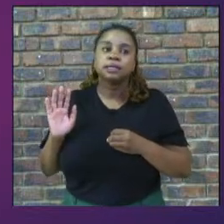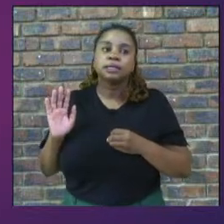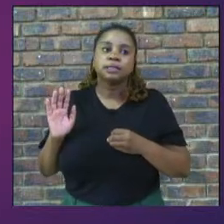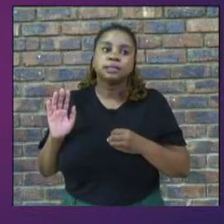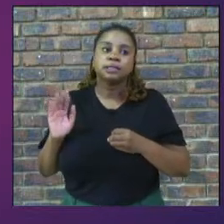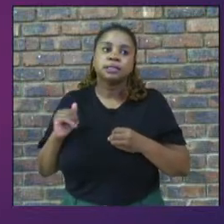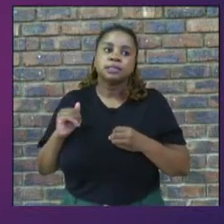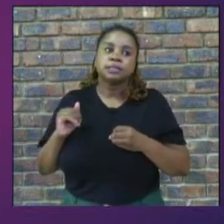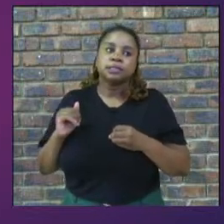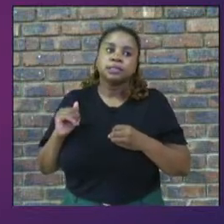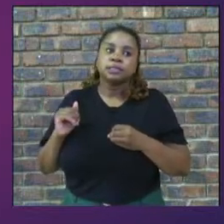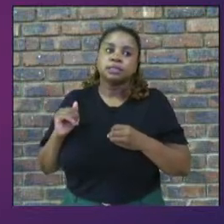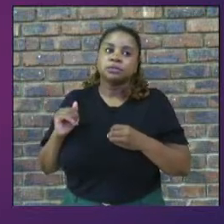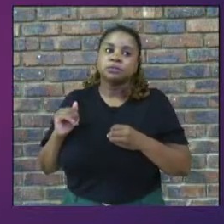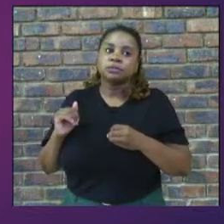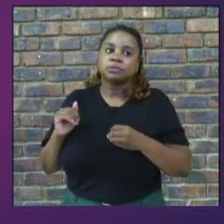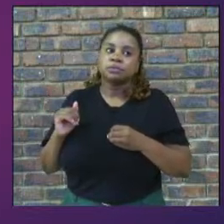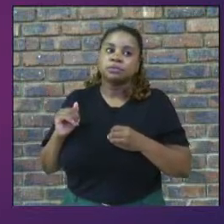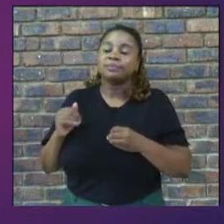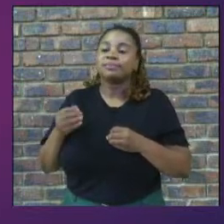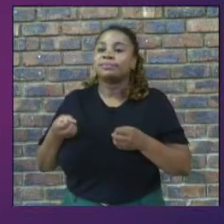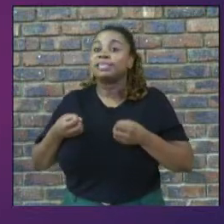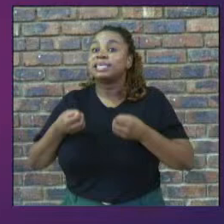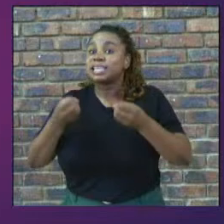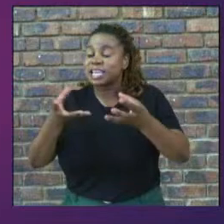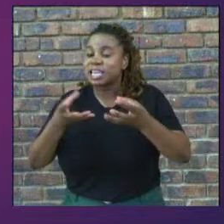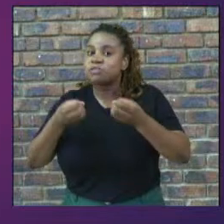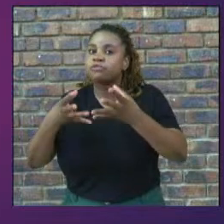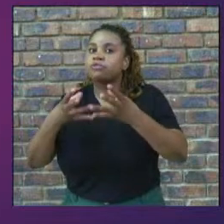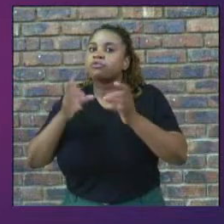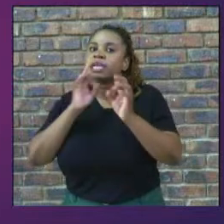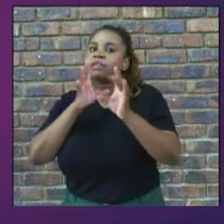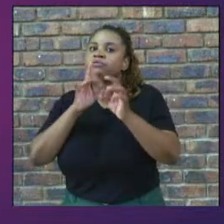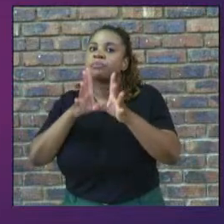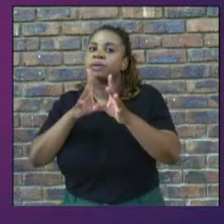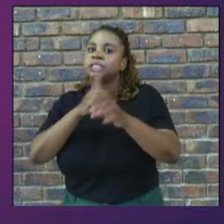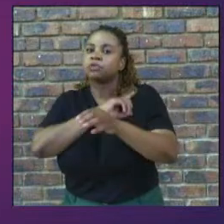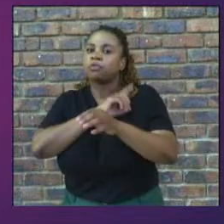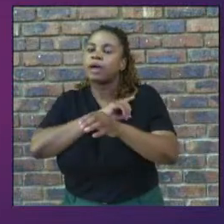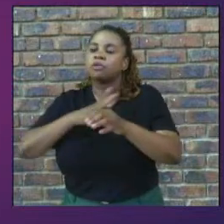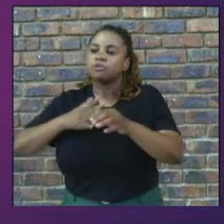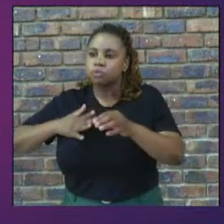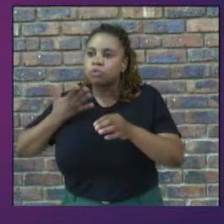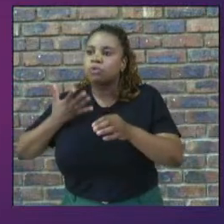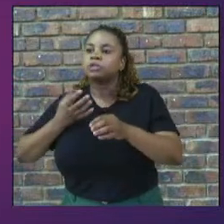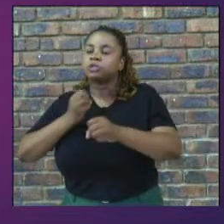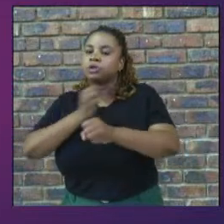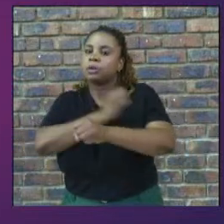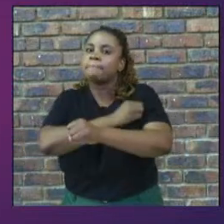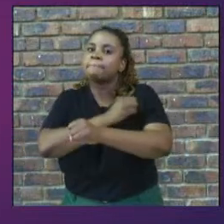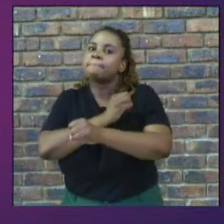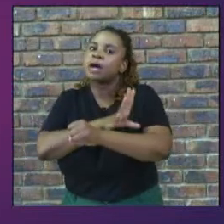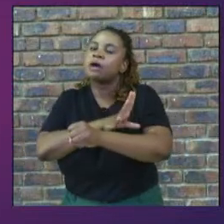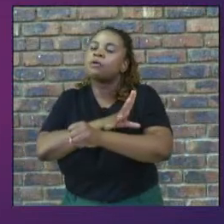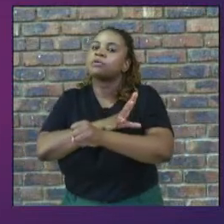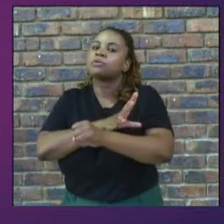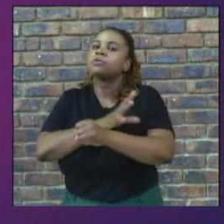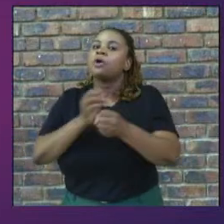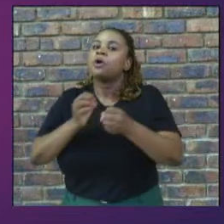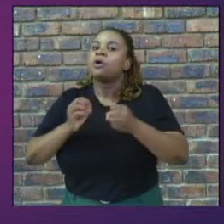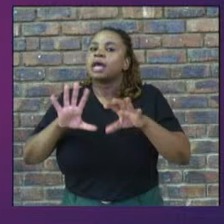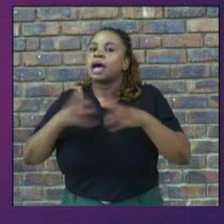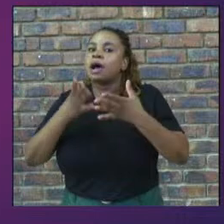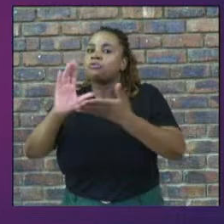just send information because you want to be empowered on how to get funding for your business. You Google as